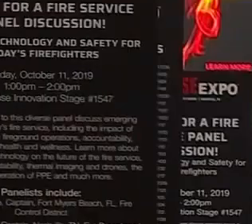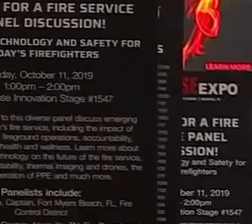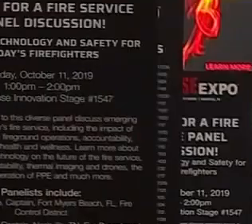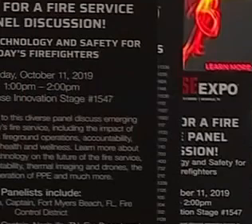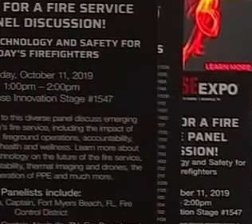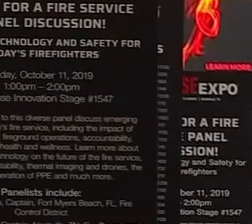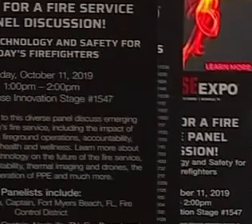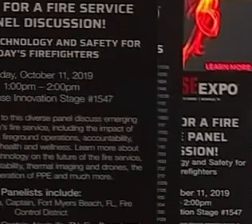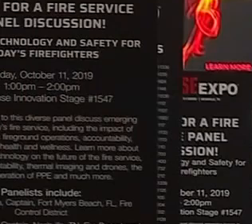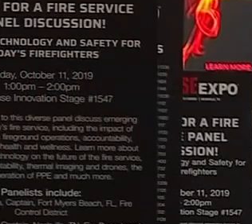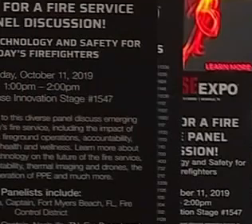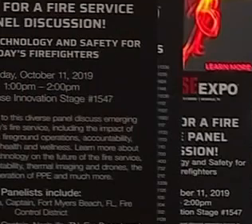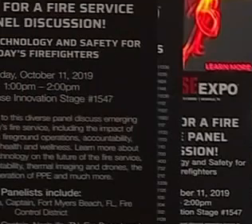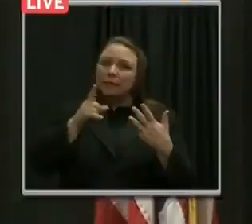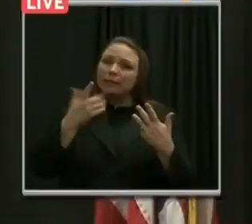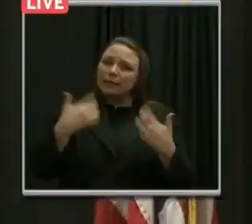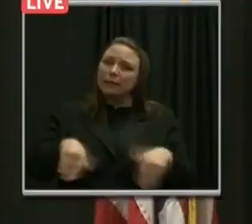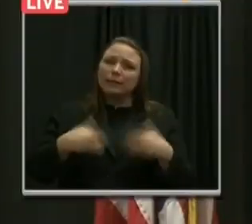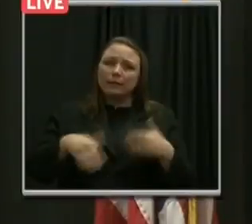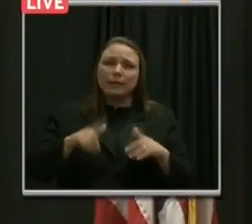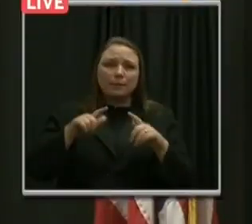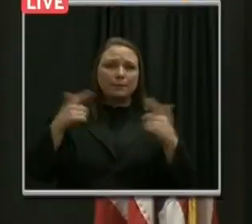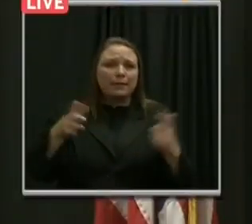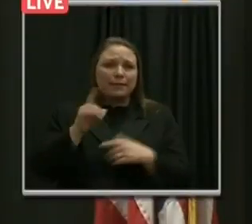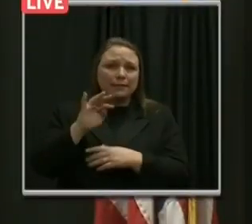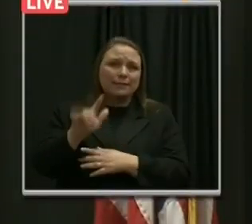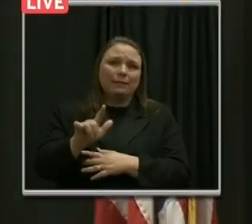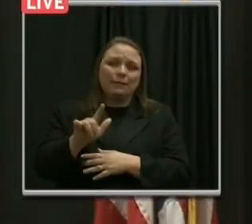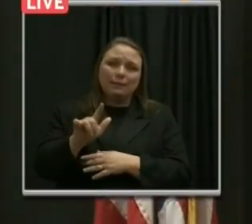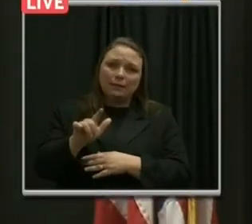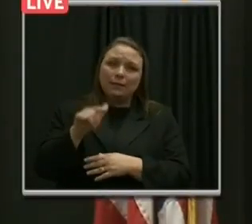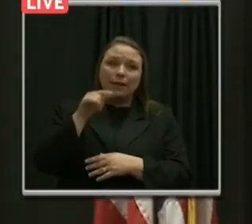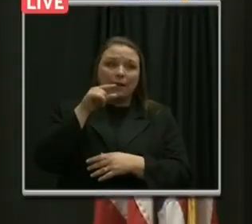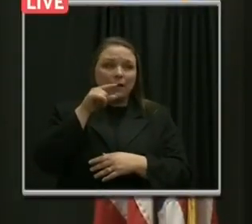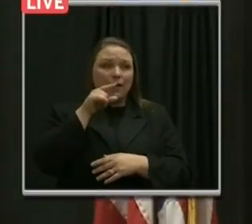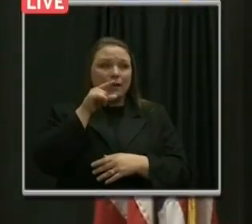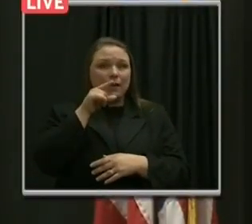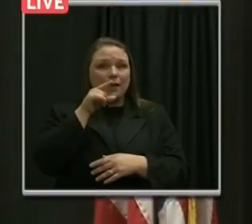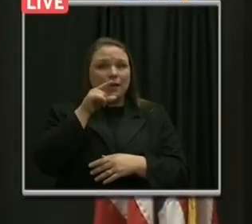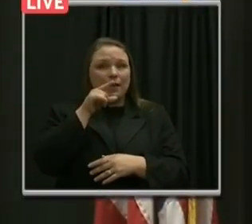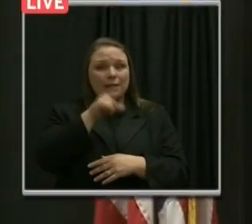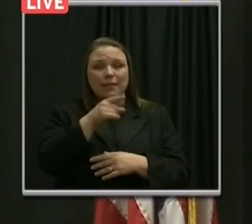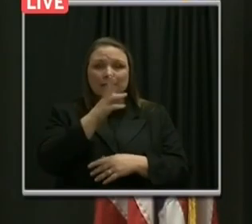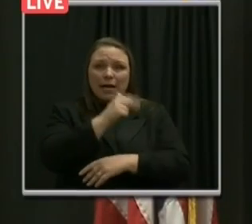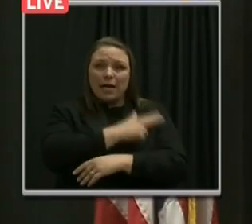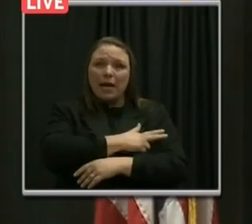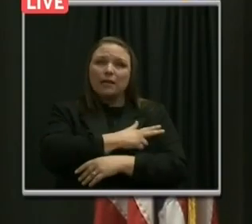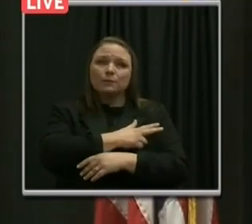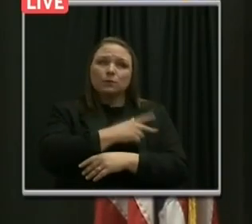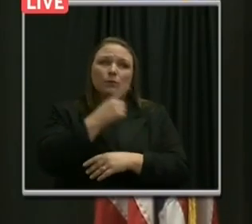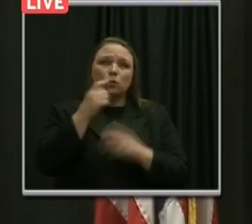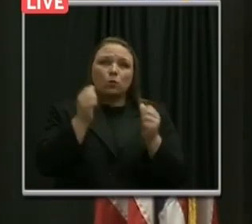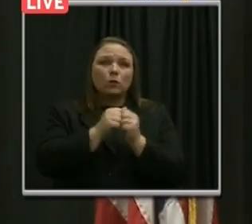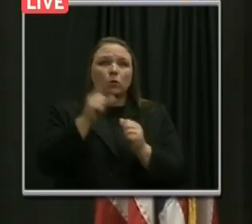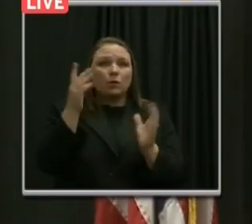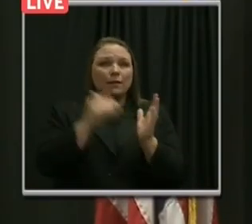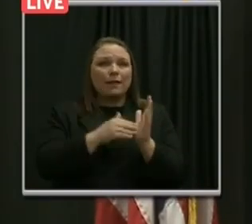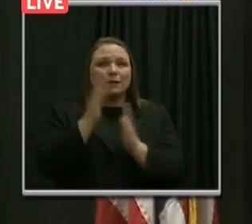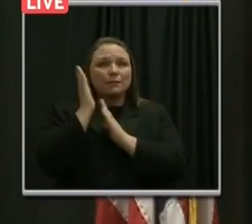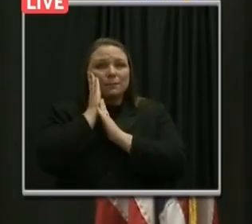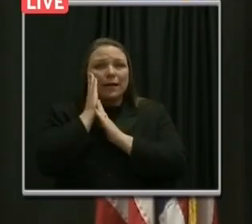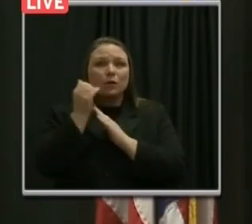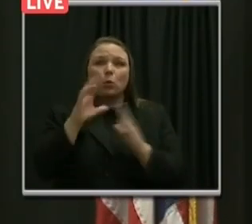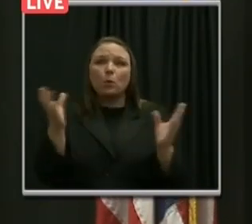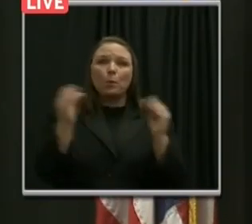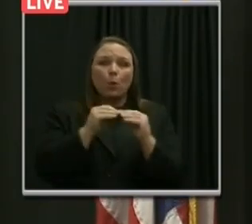up by the governor. This is a big deal, right? You're putting a hospital that's 1,000 beds or more. And when we're working through